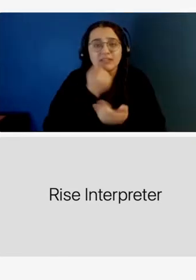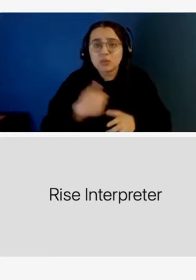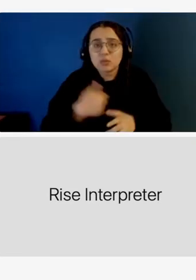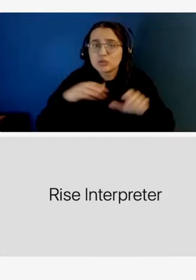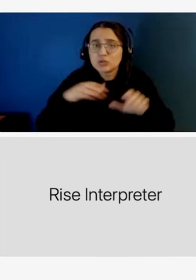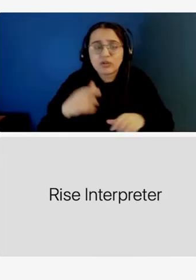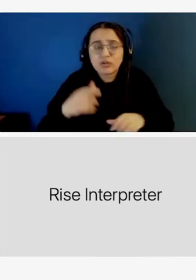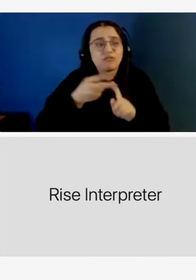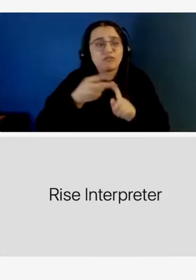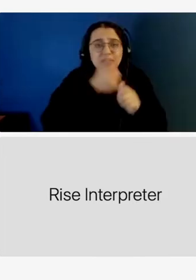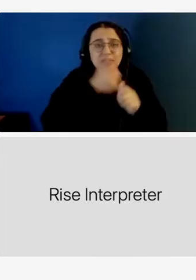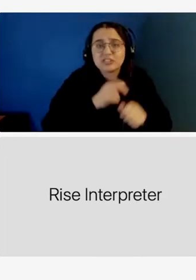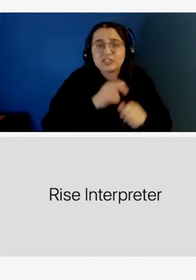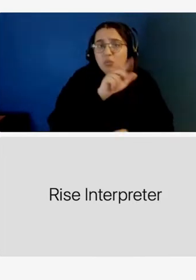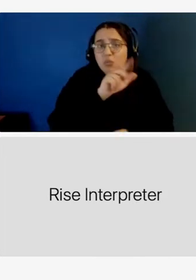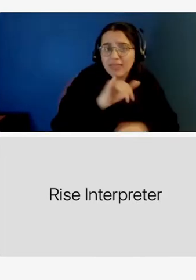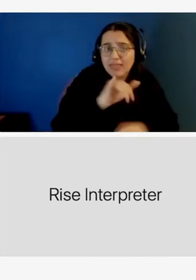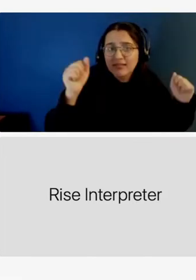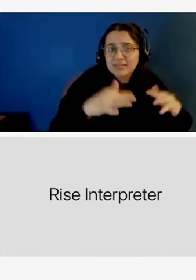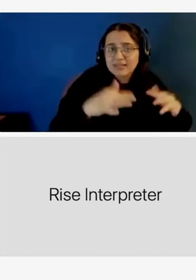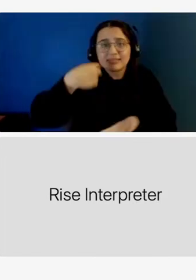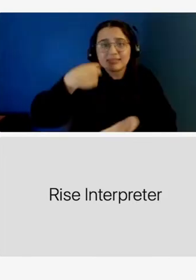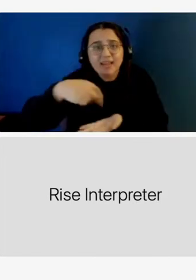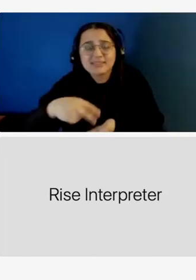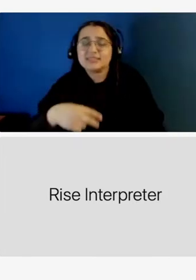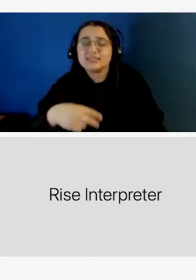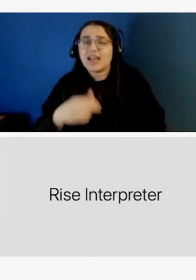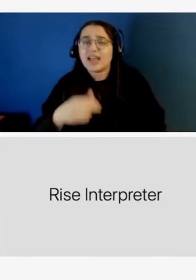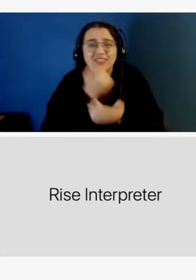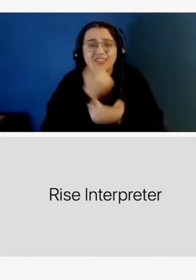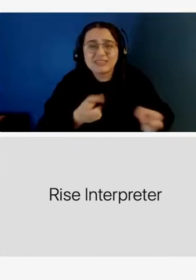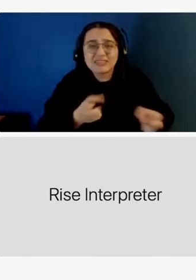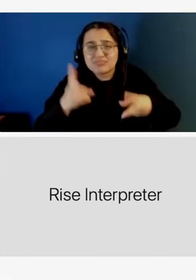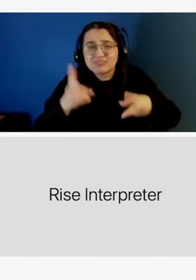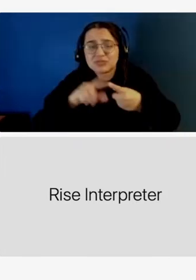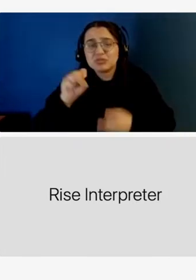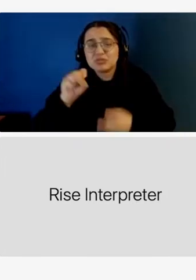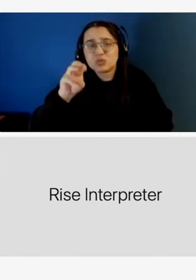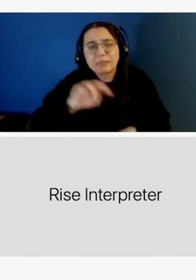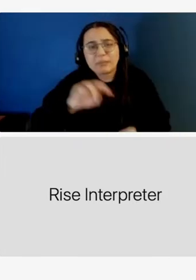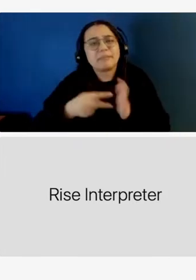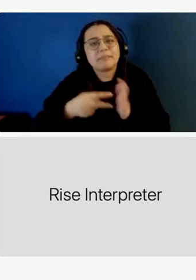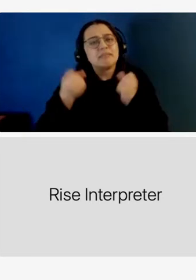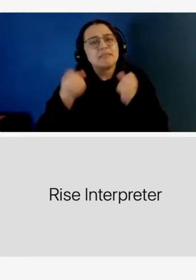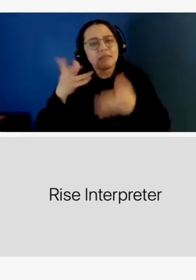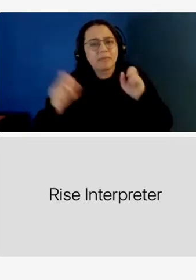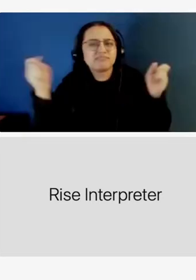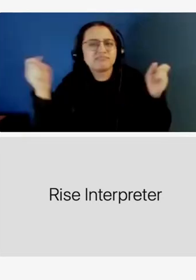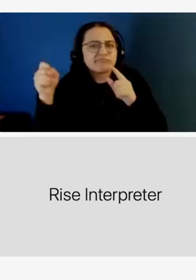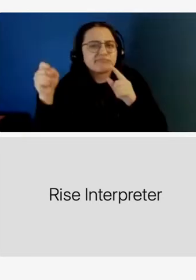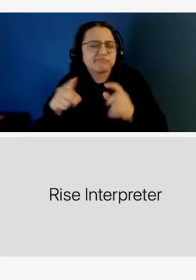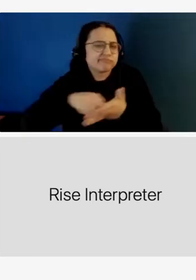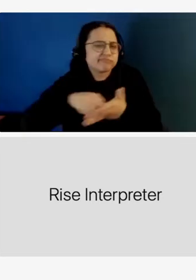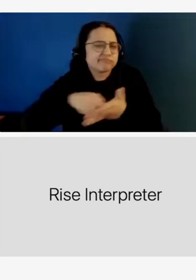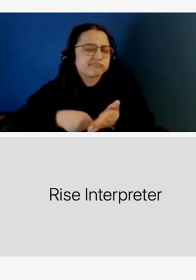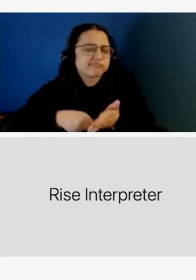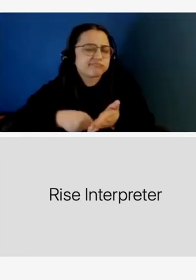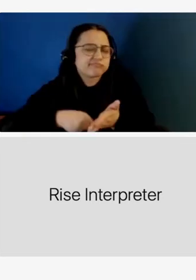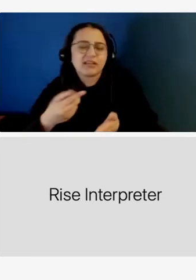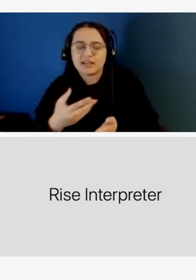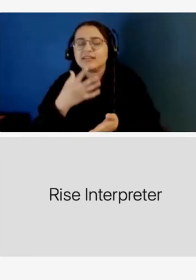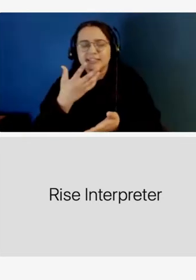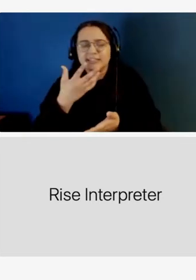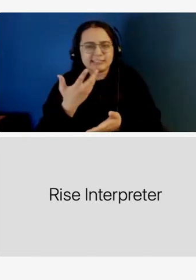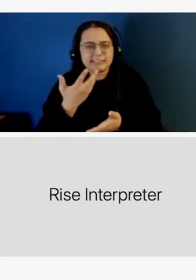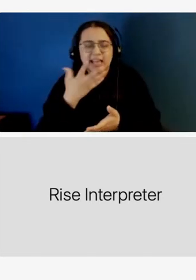that's on social media, and so it's up to a lot of scrutiny and criticism. Everybody has an opinion of good or bad about the things that we do, and